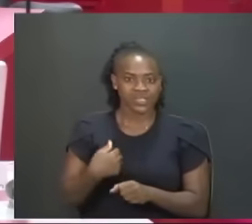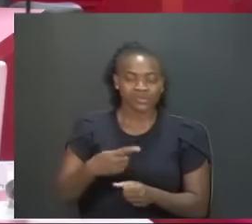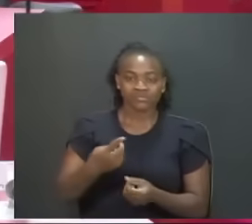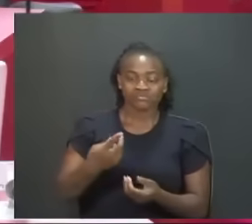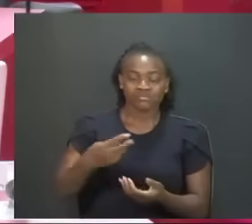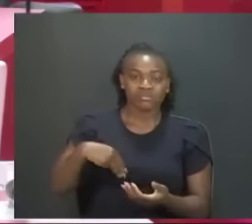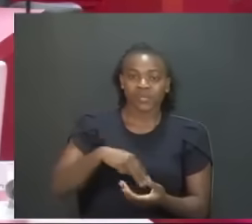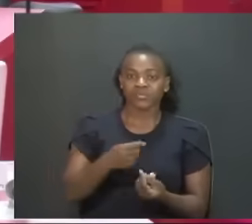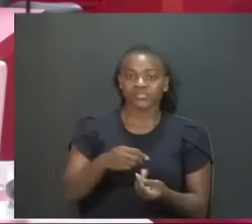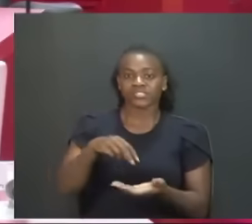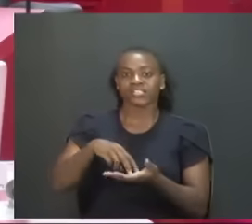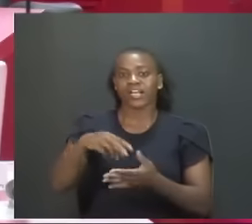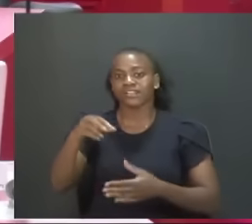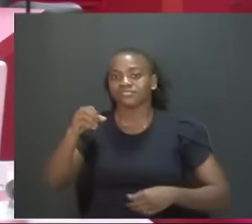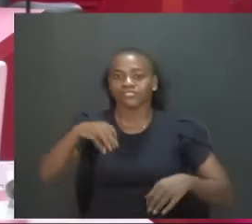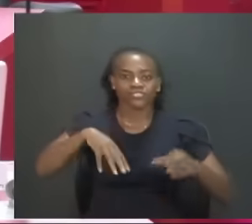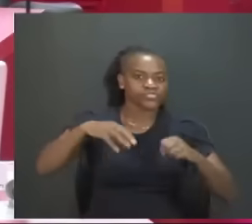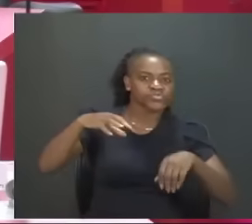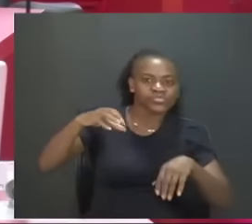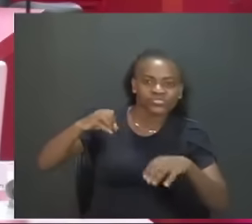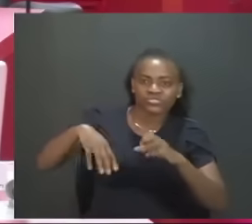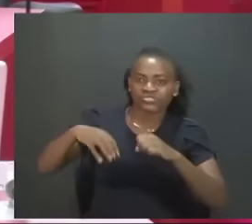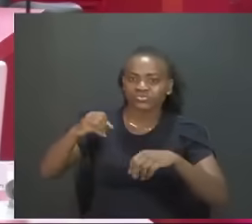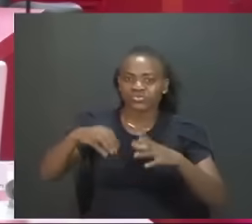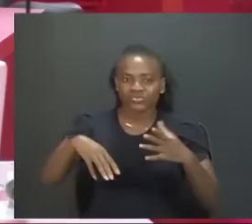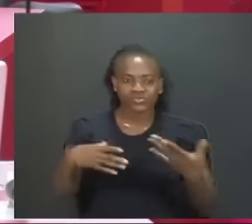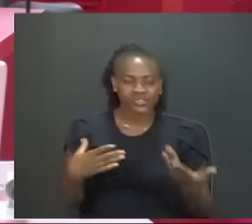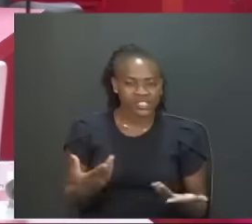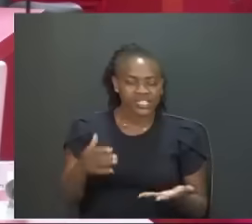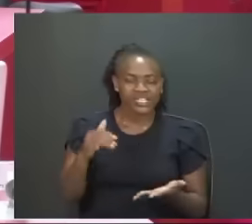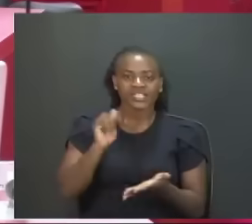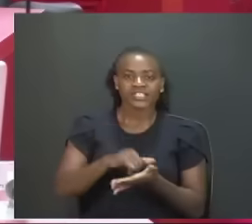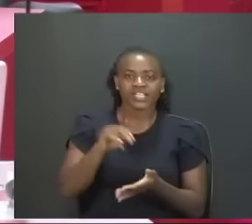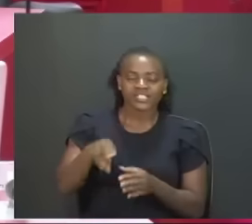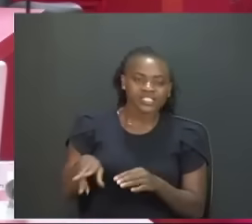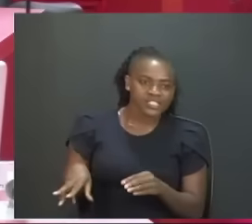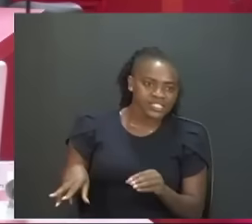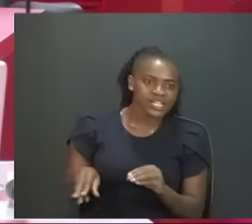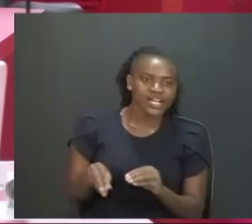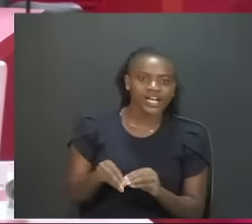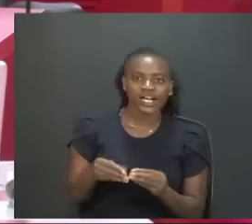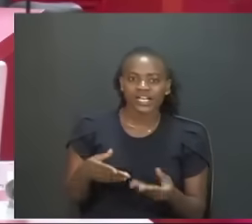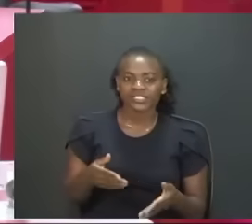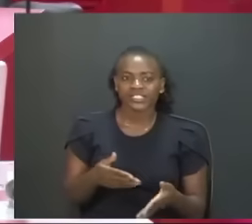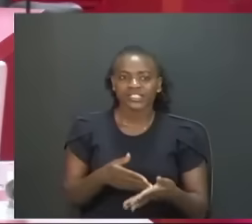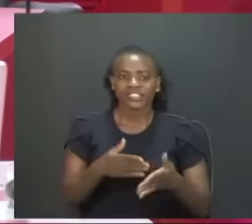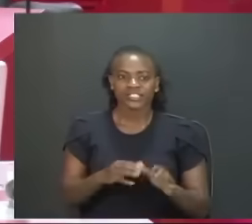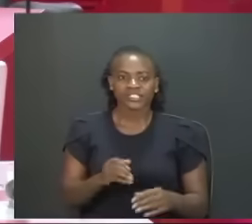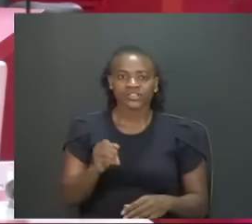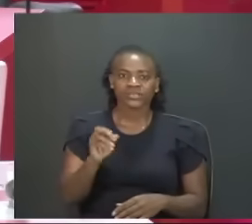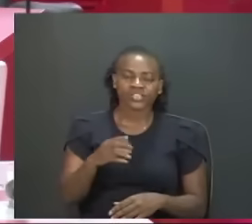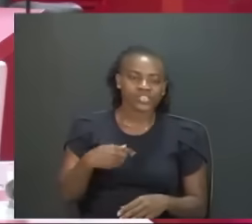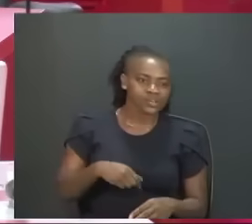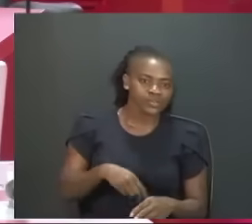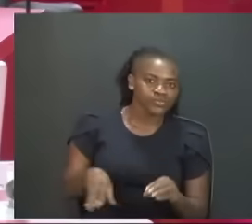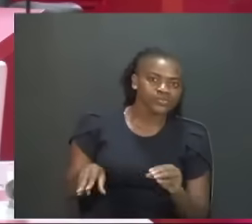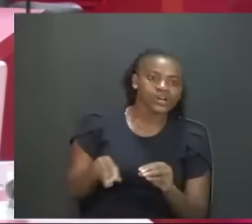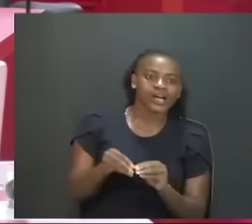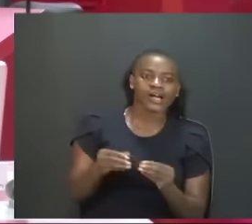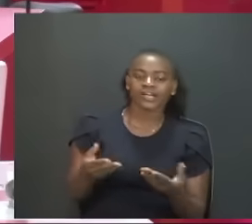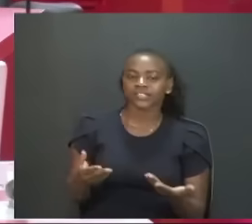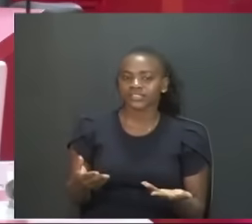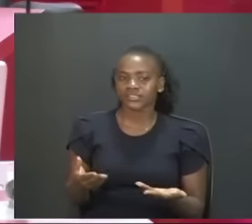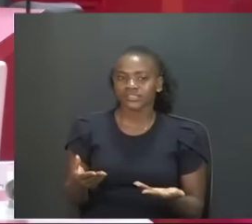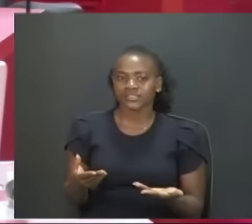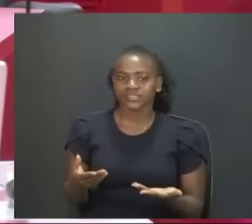and then they raise issues that they think should be included, and then the leader would say, oh yeah, okay, we'll add that, and etc.